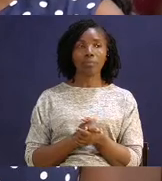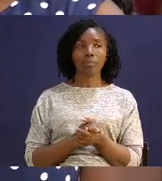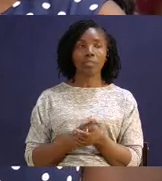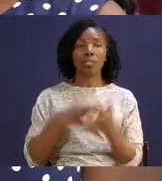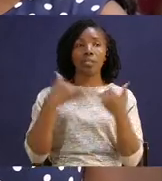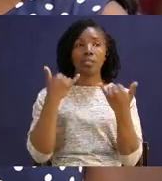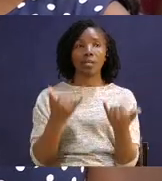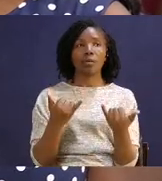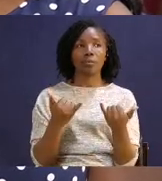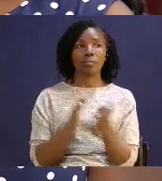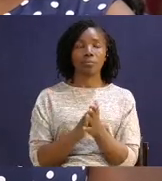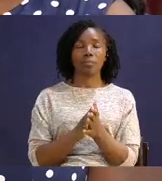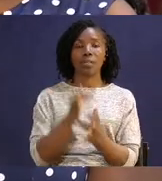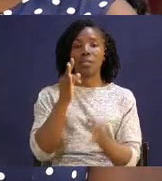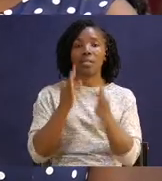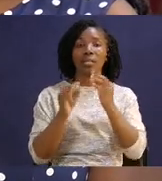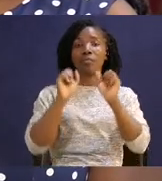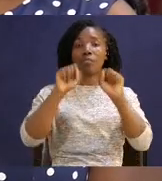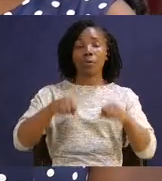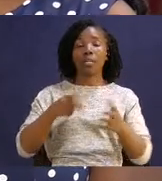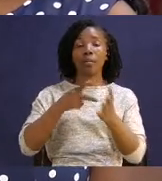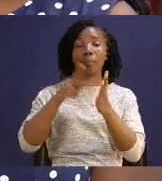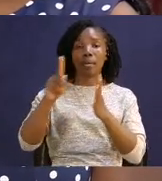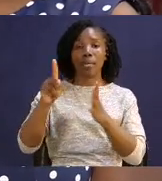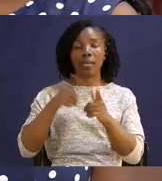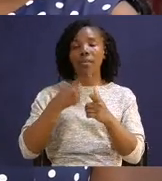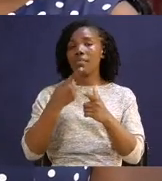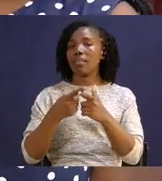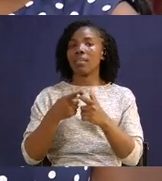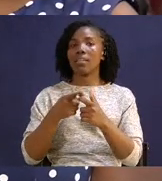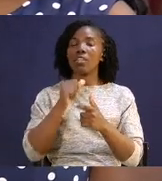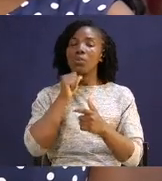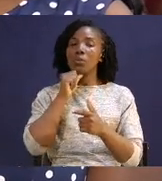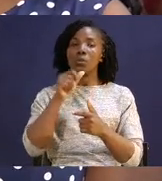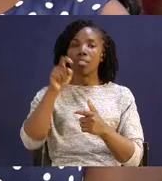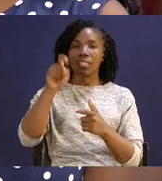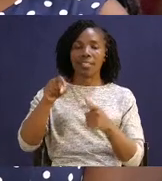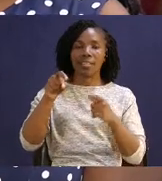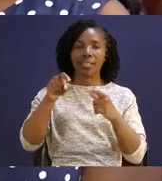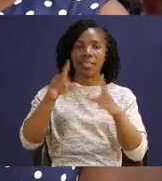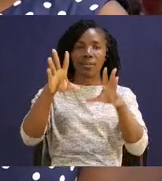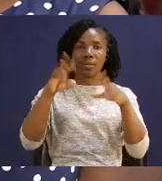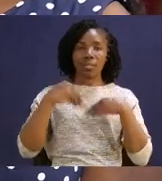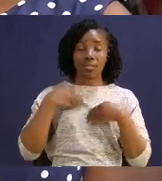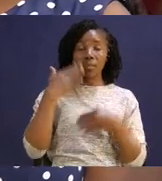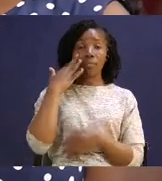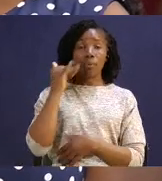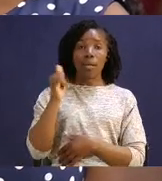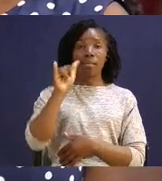Now, if you can pay for it, then you don't need to receive it, because that is you.